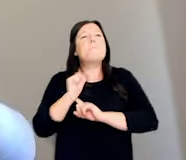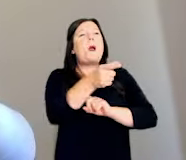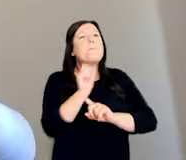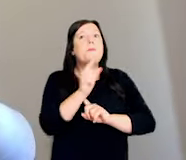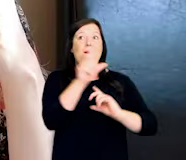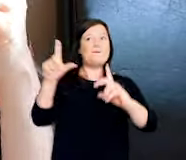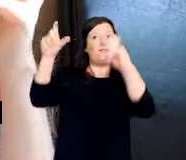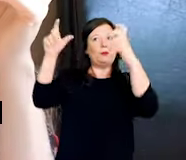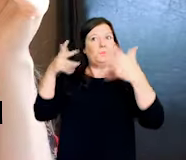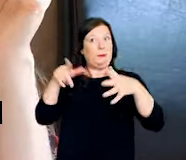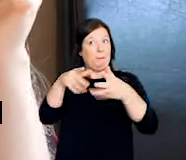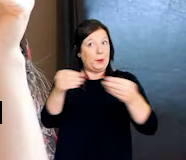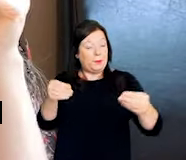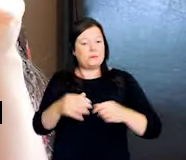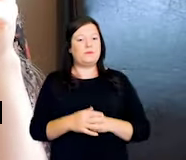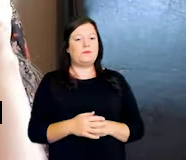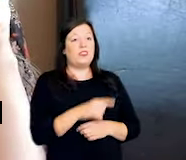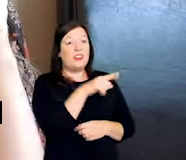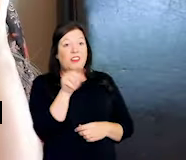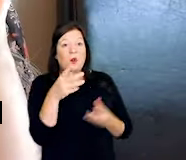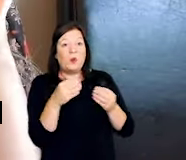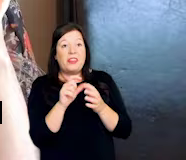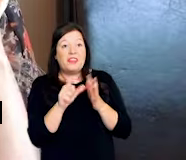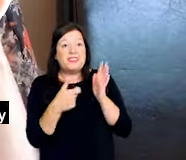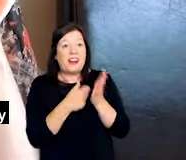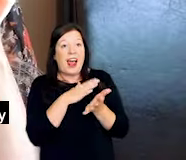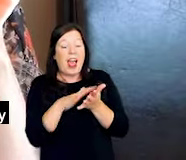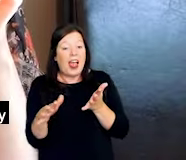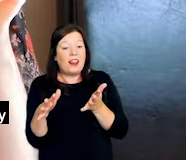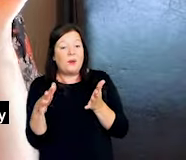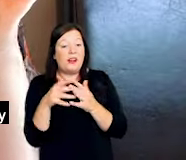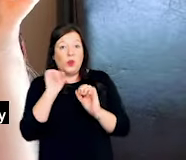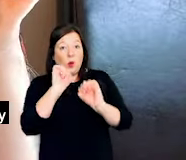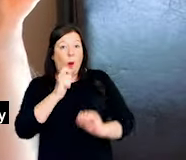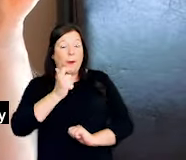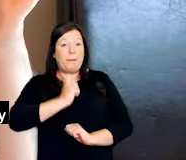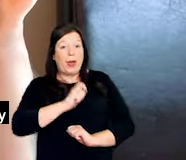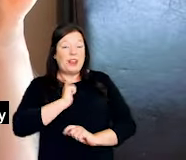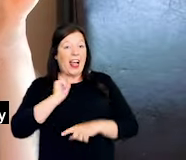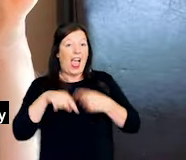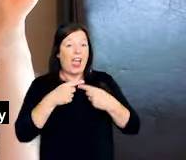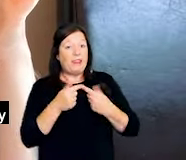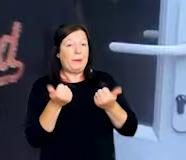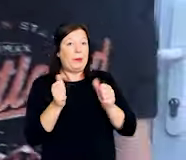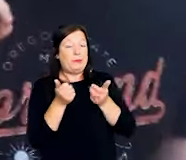No. To be that one of you with Dr. Helen Wheatley at the annual unveiling of your personality.